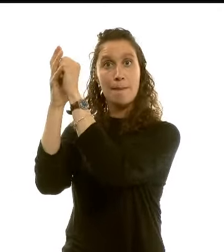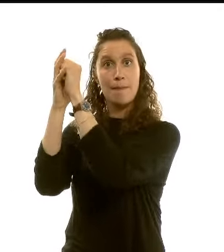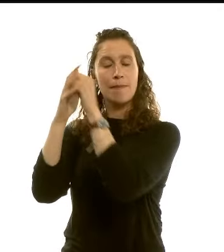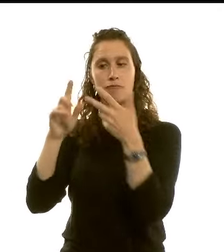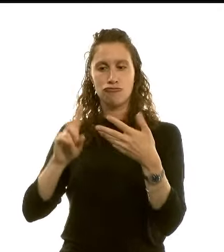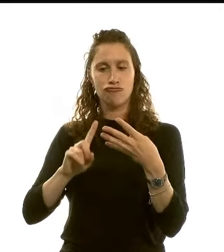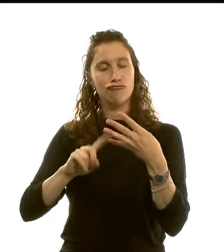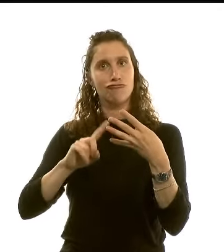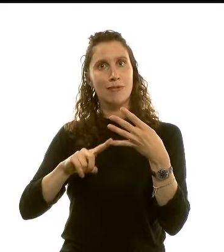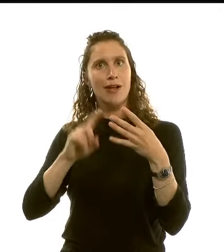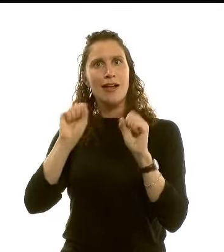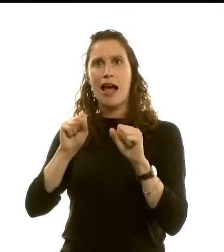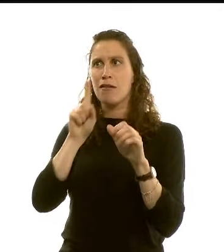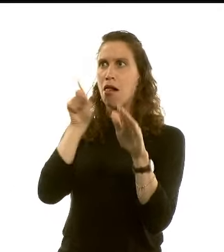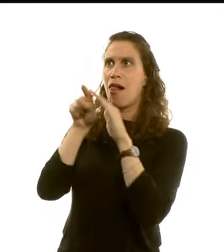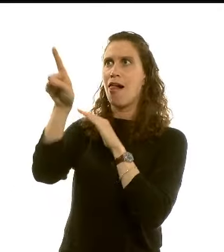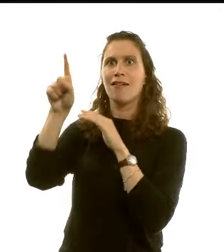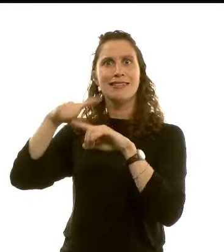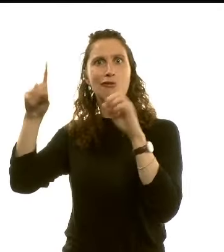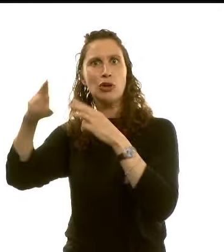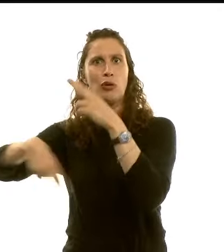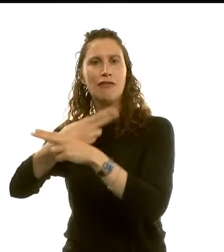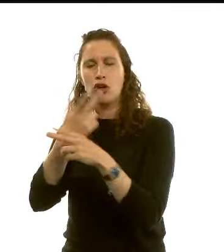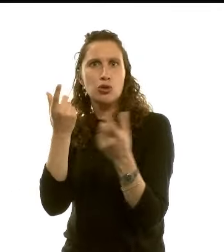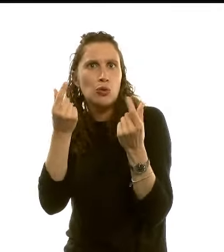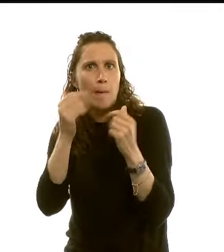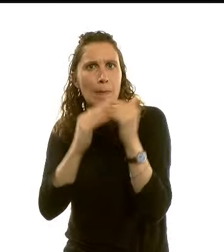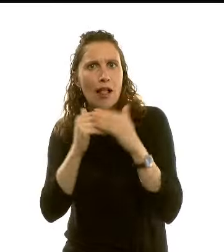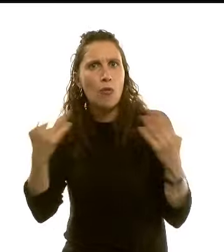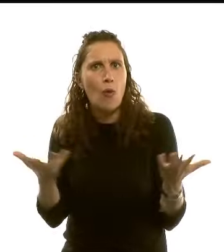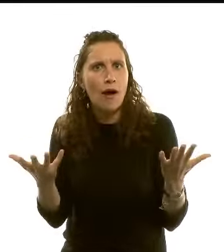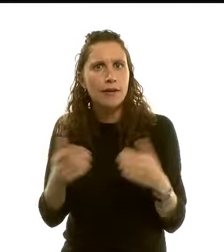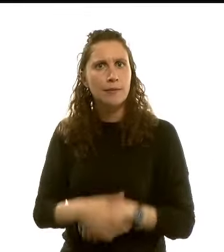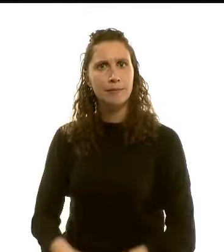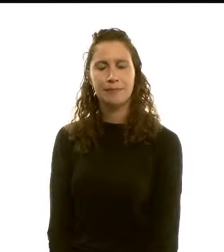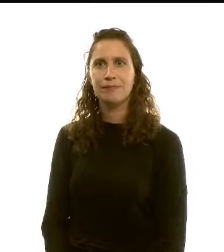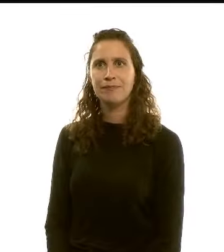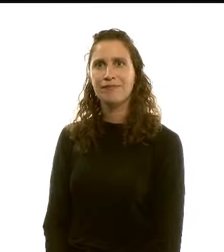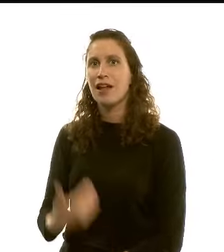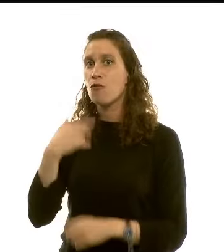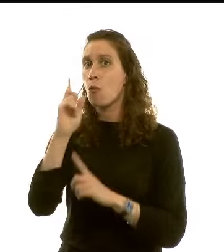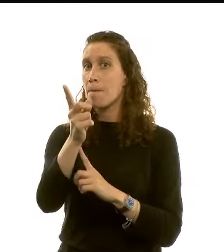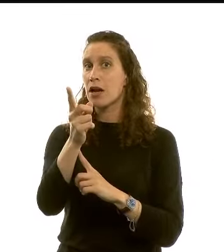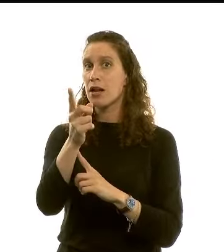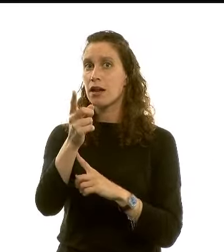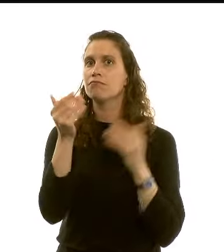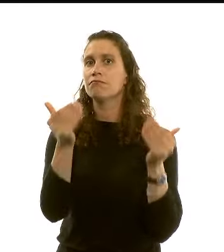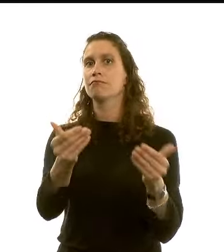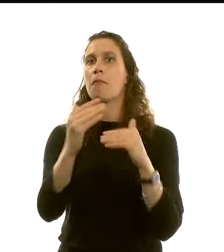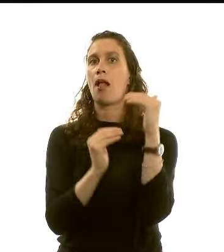escape to another universe. I'm gonna go for a spaceship, but I need to build it quick. You've got 60 seconds. Let's build.